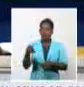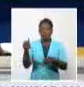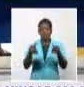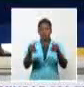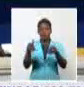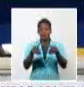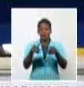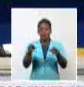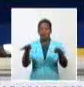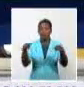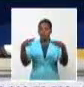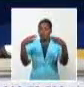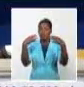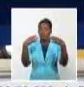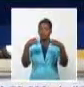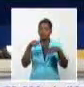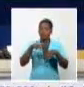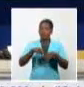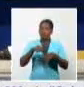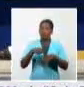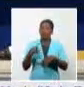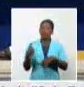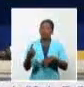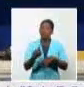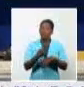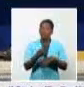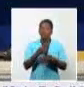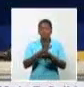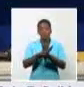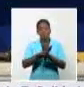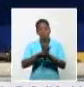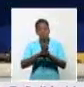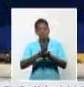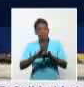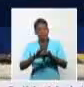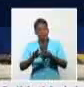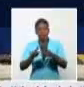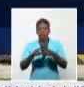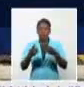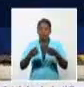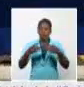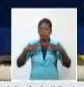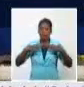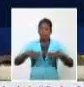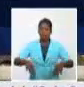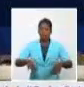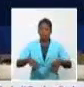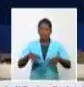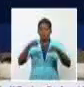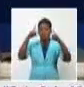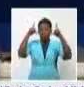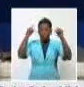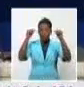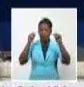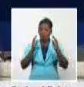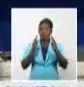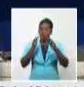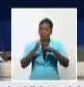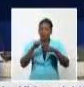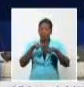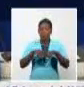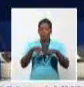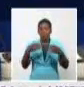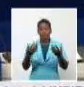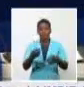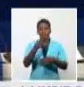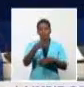Good morning to everyone, and today we ask for permission to be without our robe, Hector